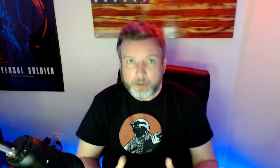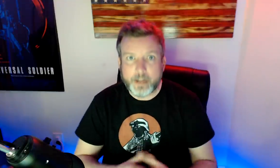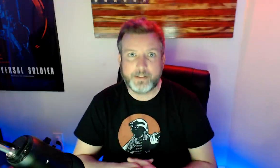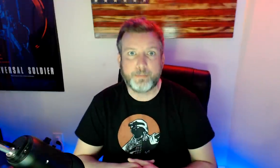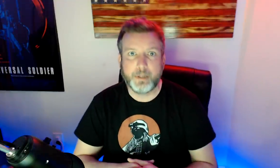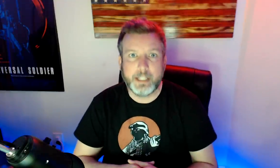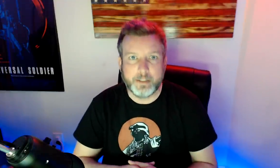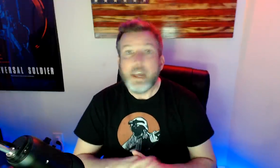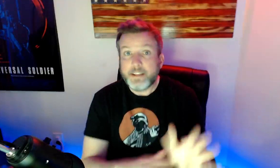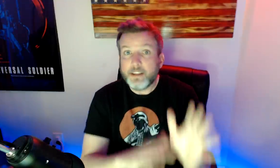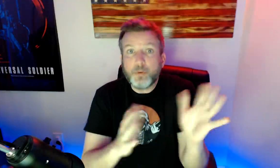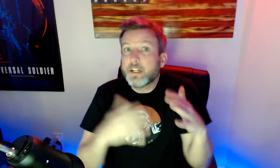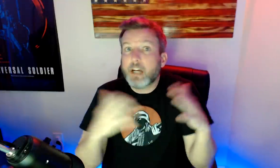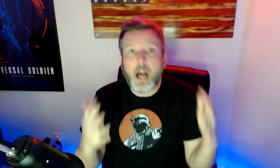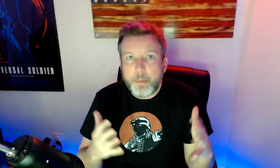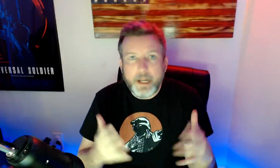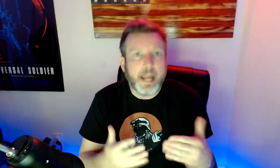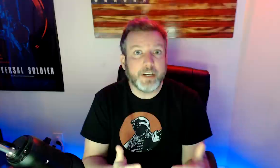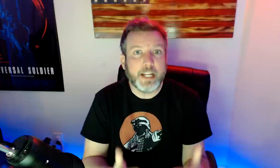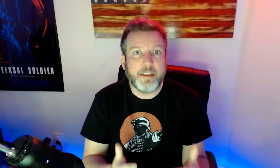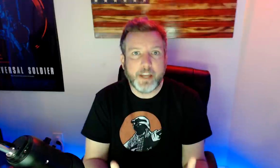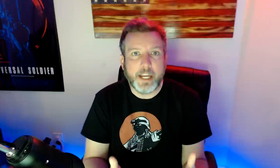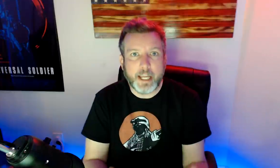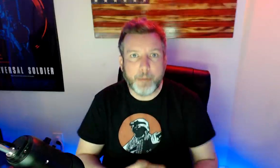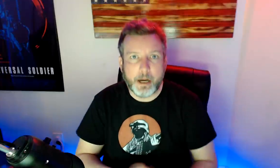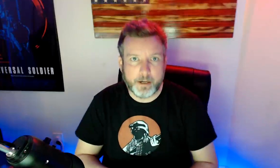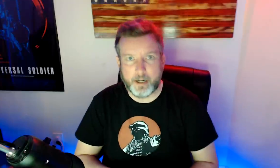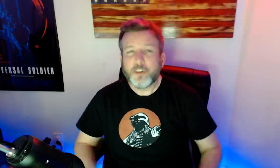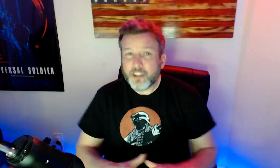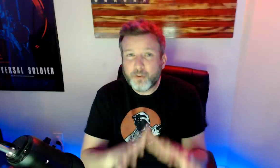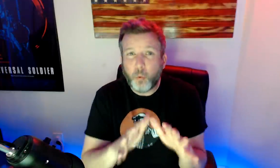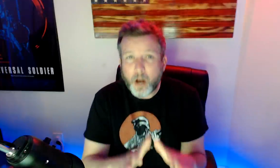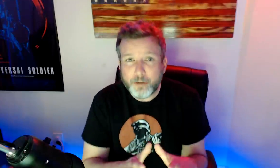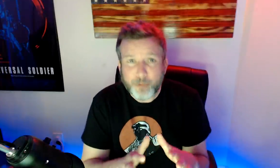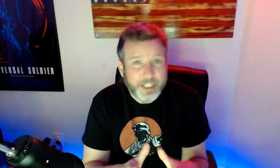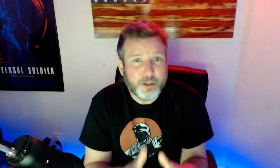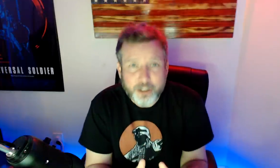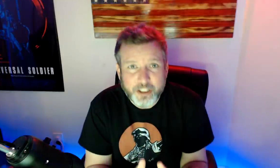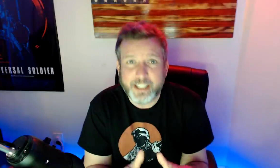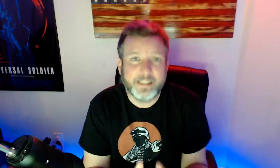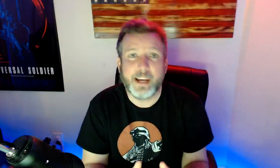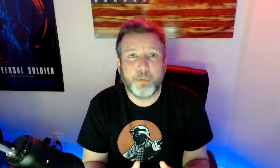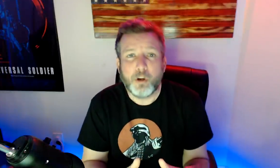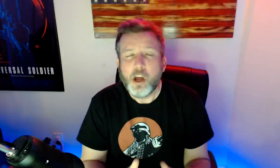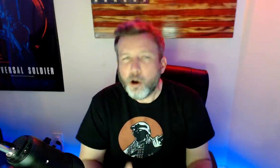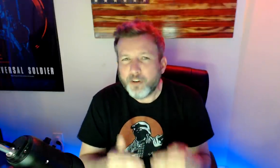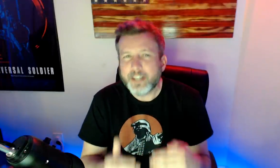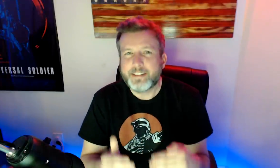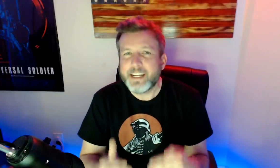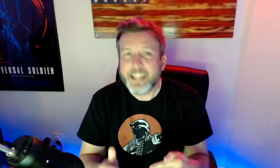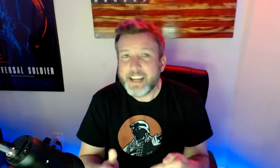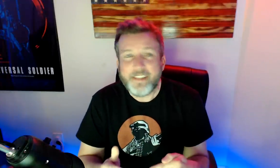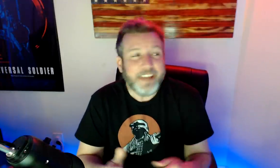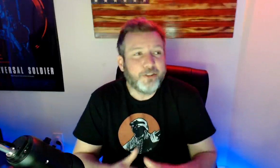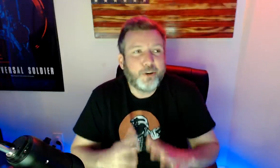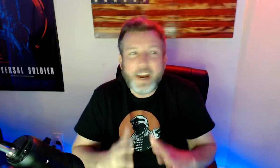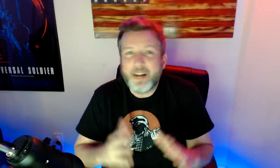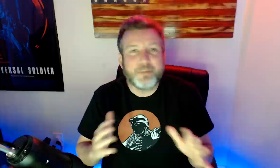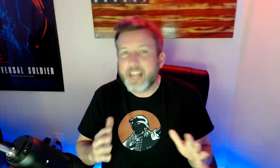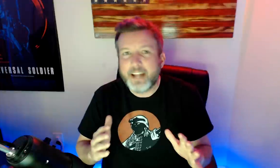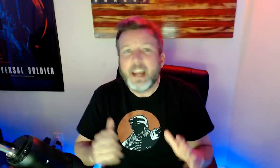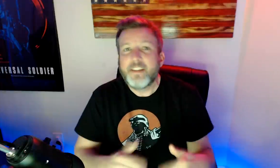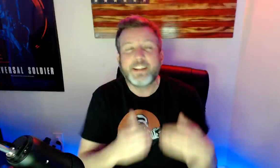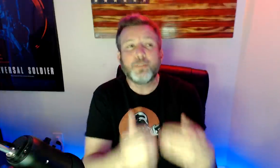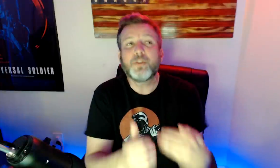murdered by racist police, and that this was a common, everyday thing in America. For just one really cringy example, over at CNN, they straight